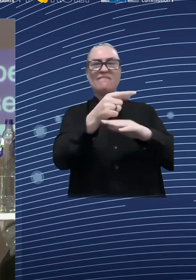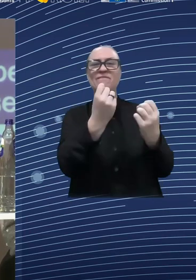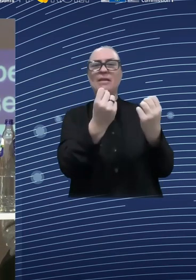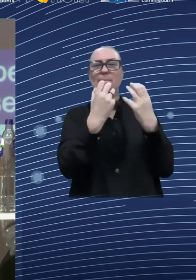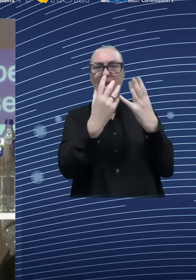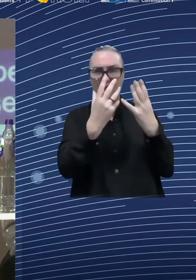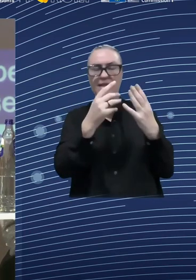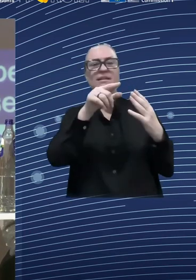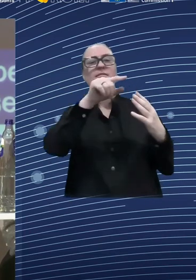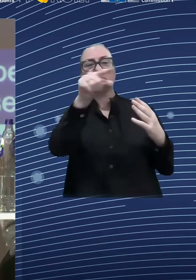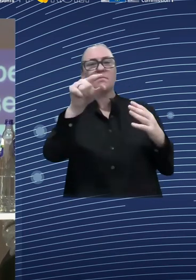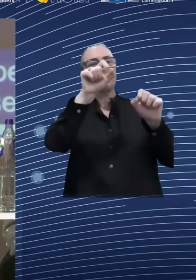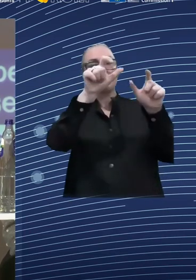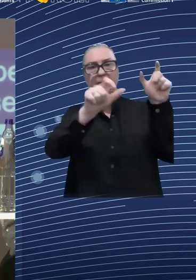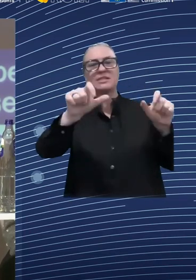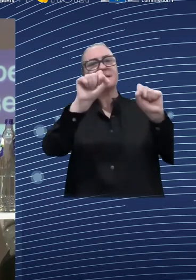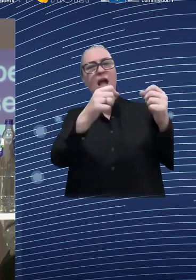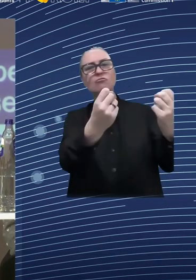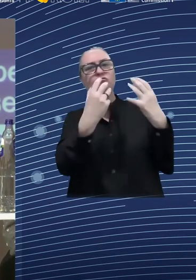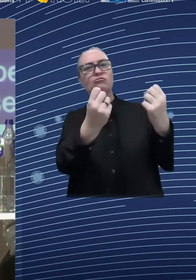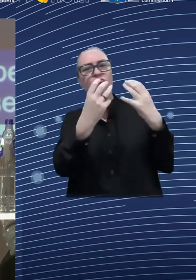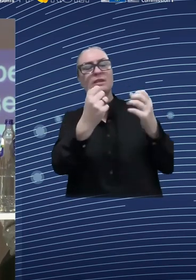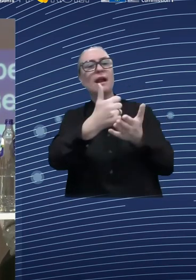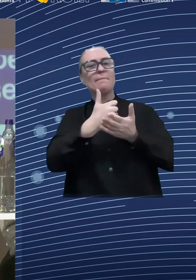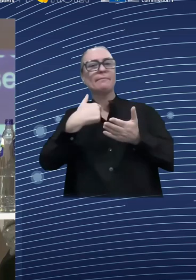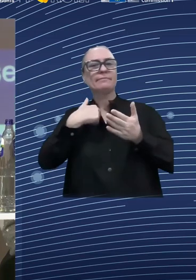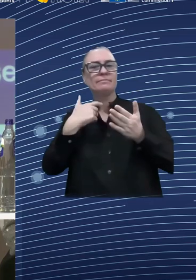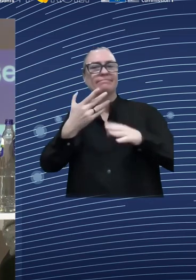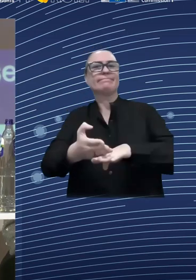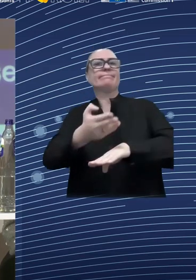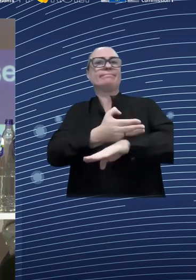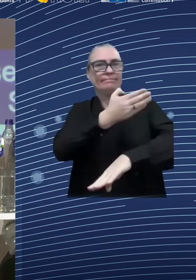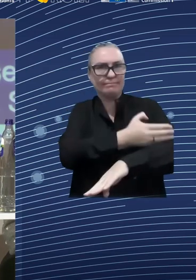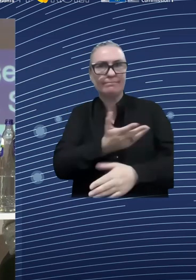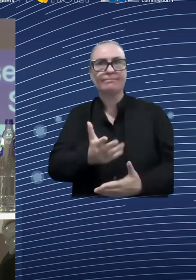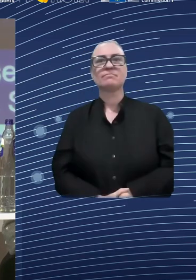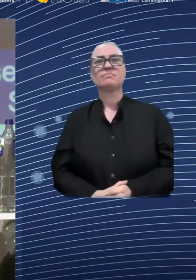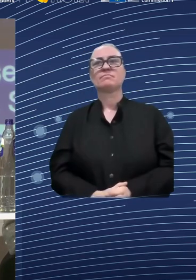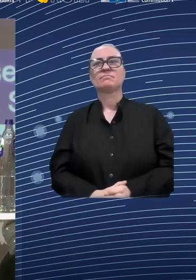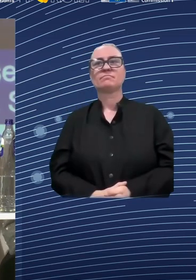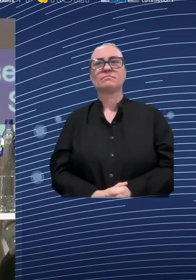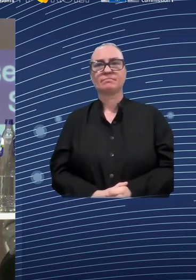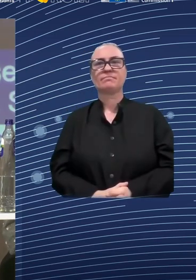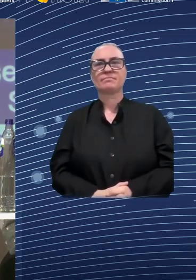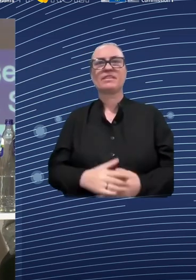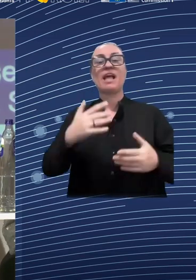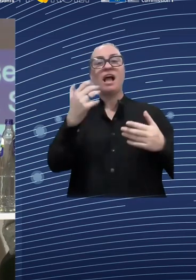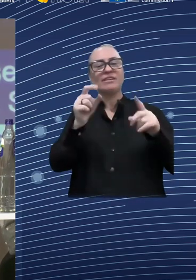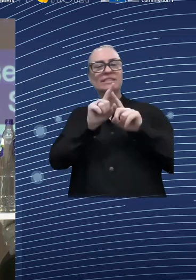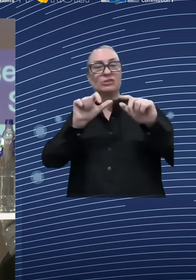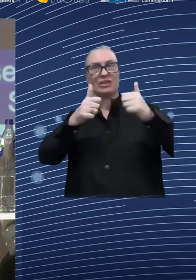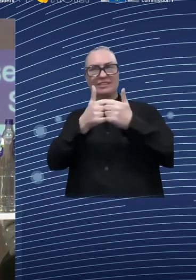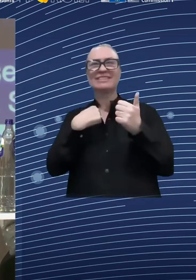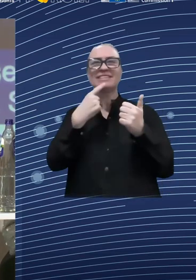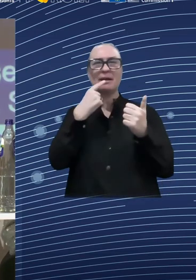we do analysis on that, and so we gather a lot of data about the quality of the challenges